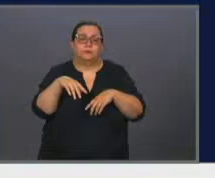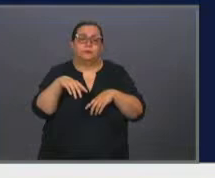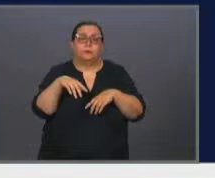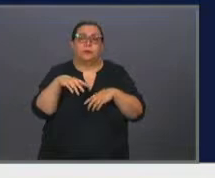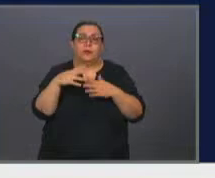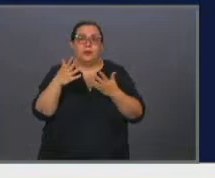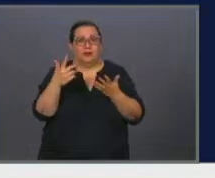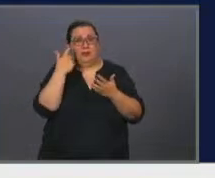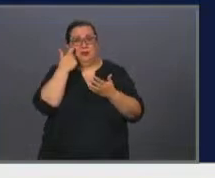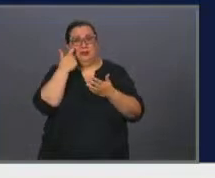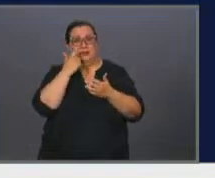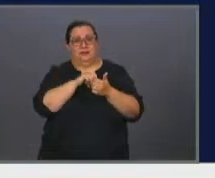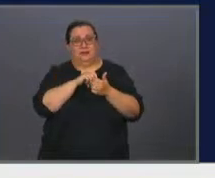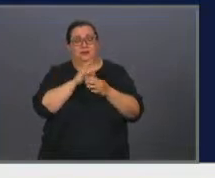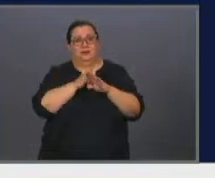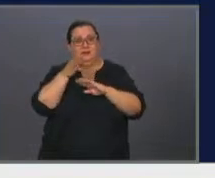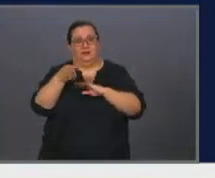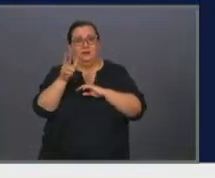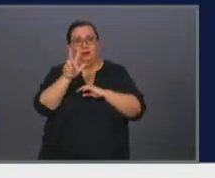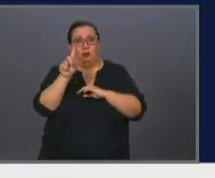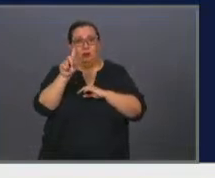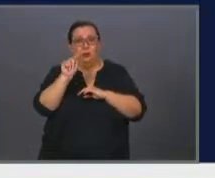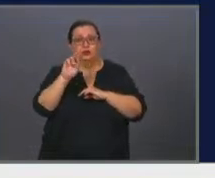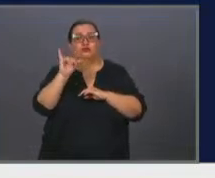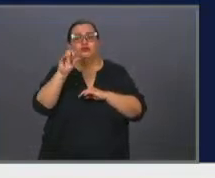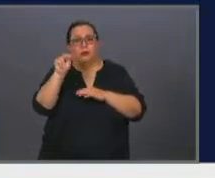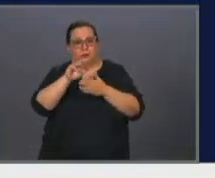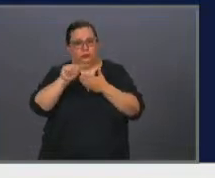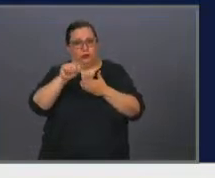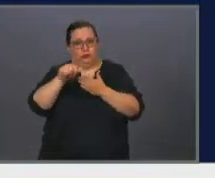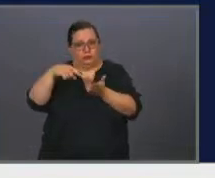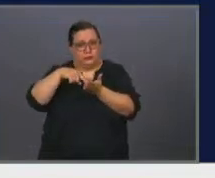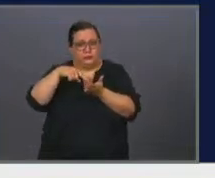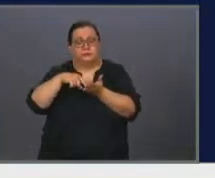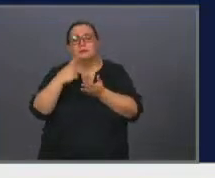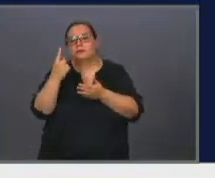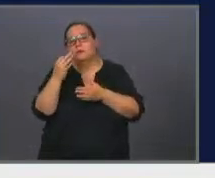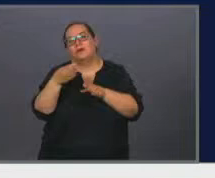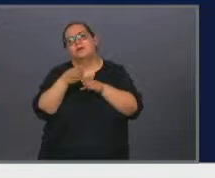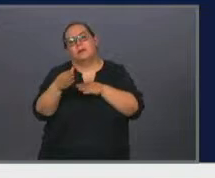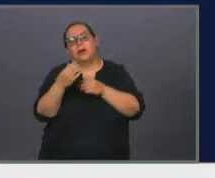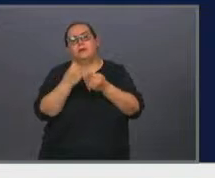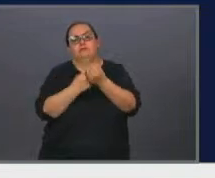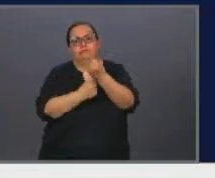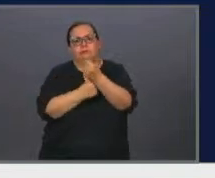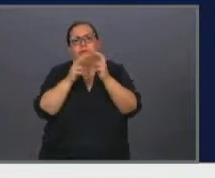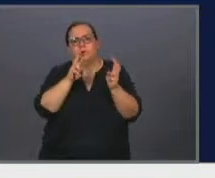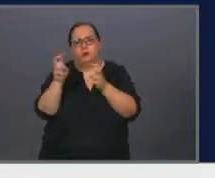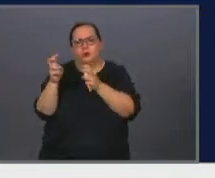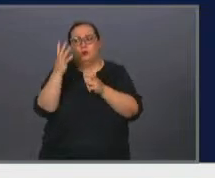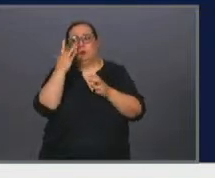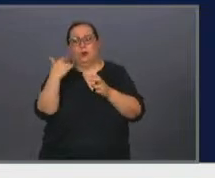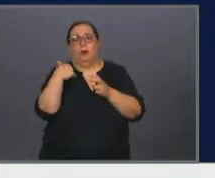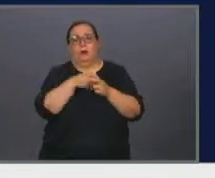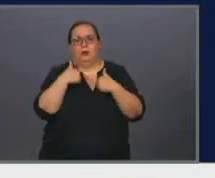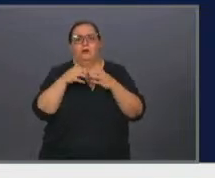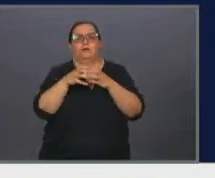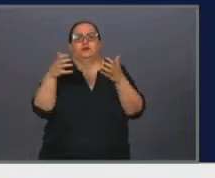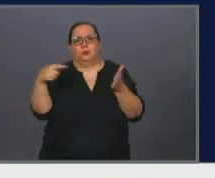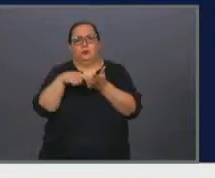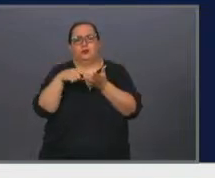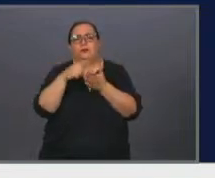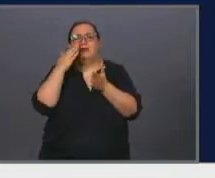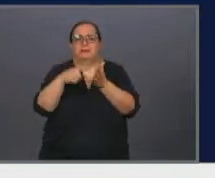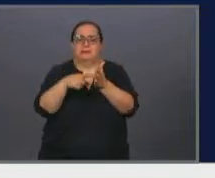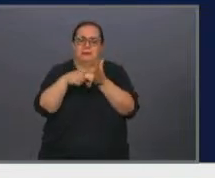We just passed $31 trillion in debt. One of the main fundamental issues of why we have so much debt is because mandatory spending doesn't get addressed, and